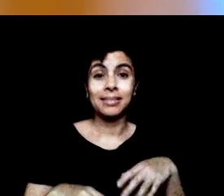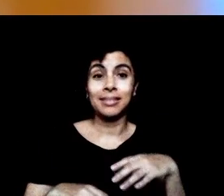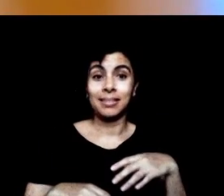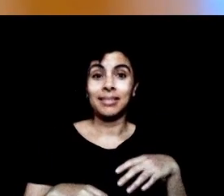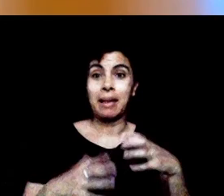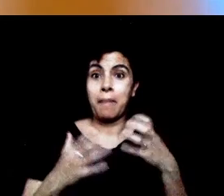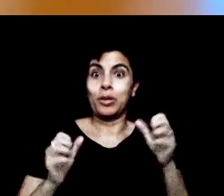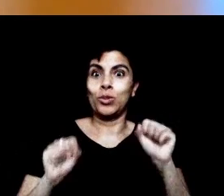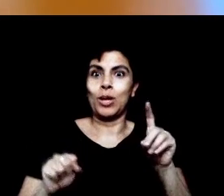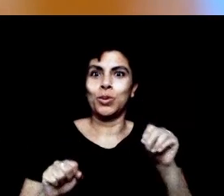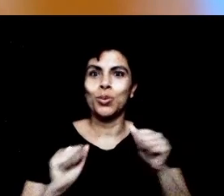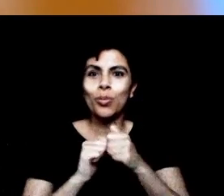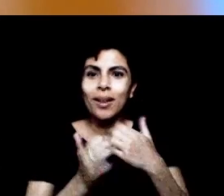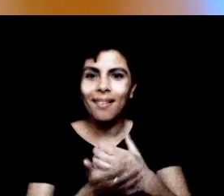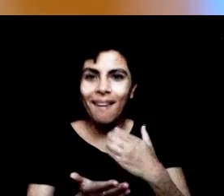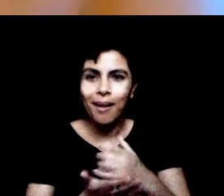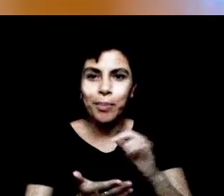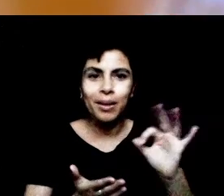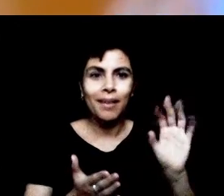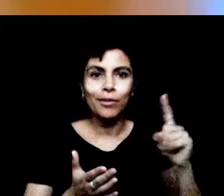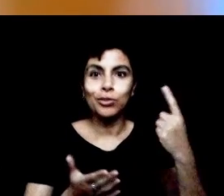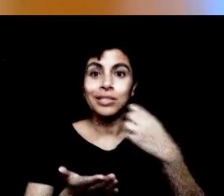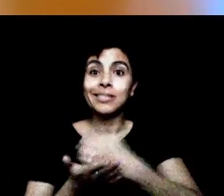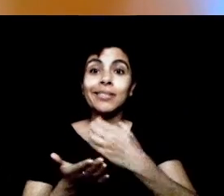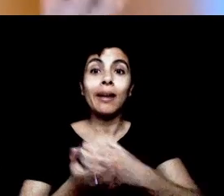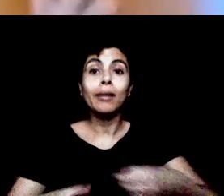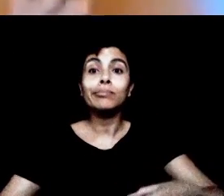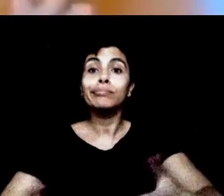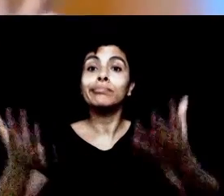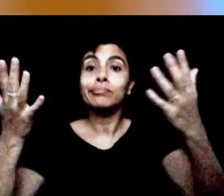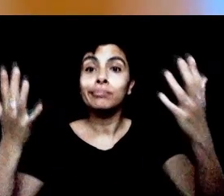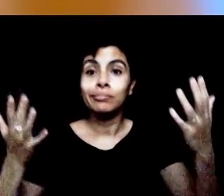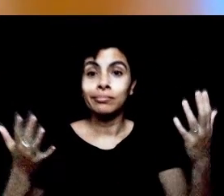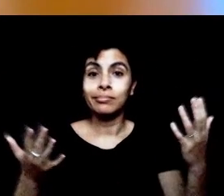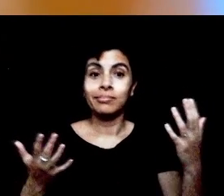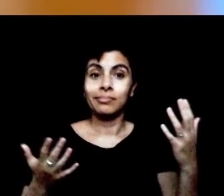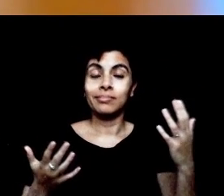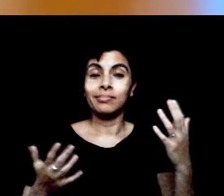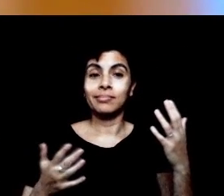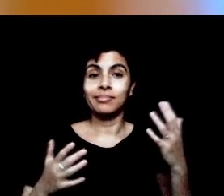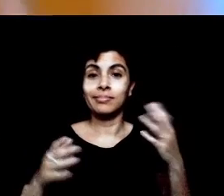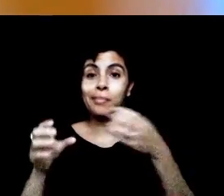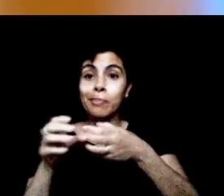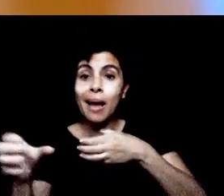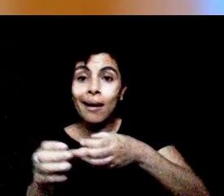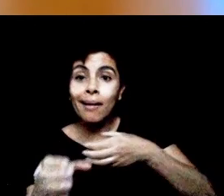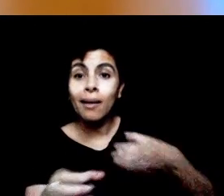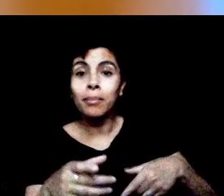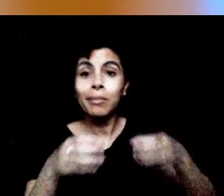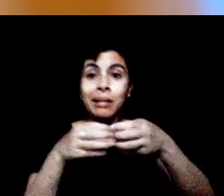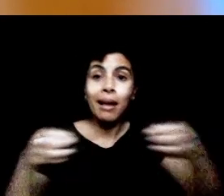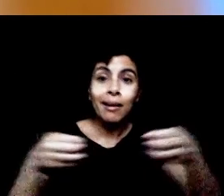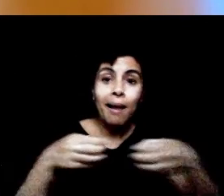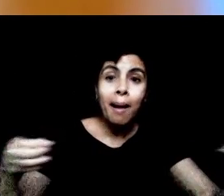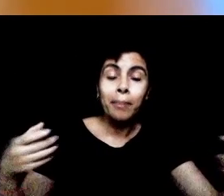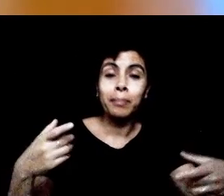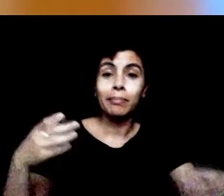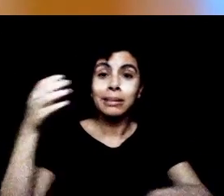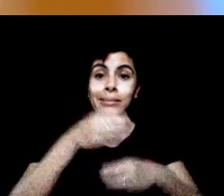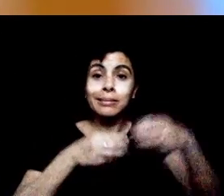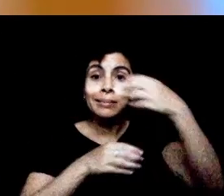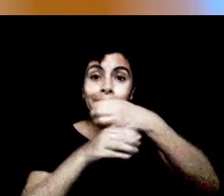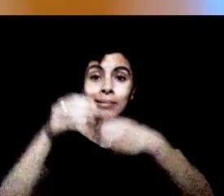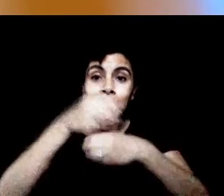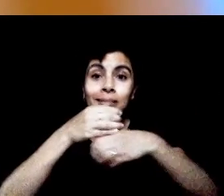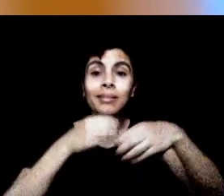amazing how much you can do with cups. And if you just put out a bunch of cups to see stacking and lining up and putting things